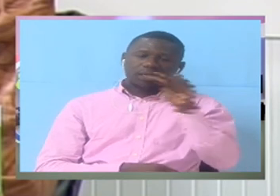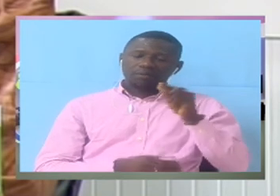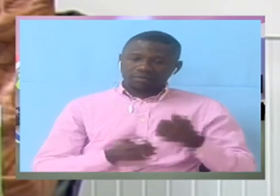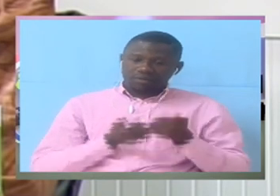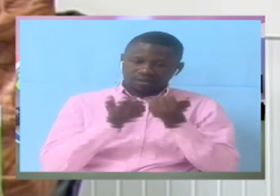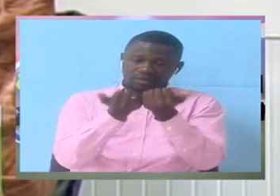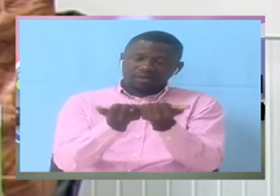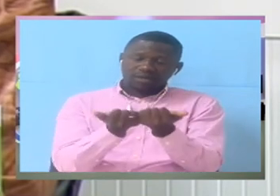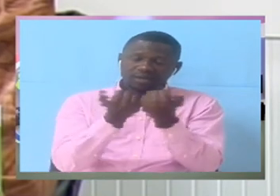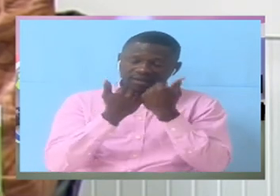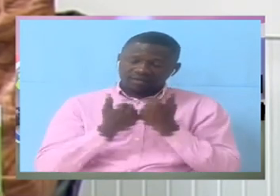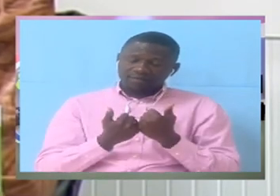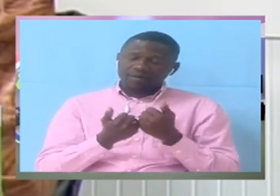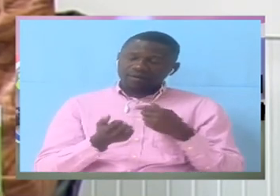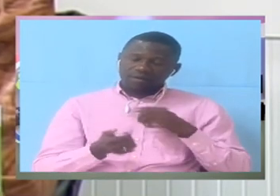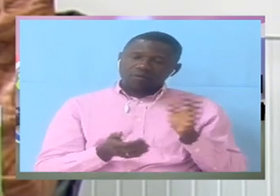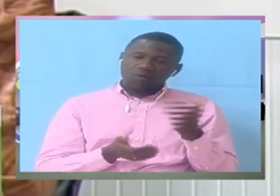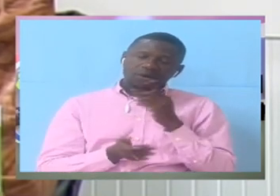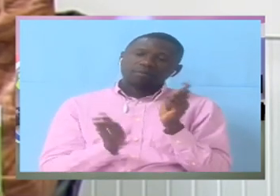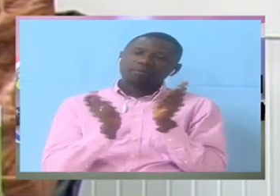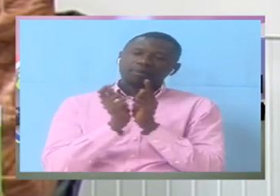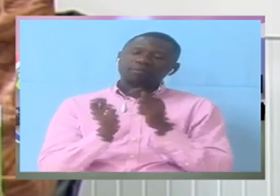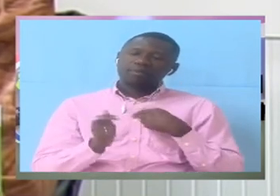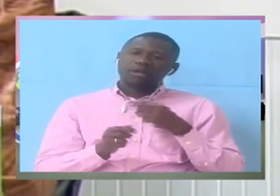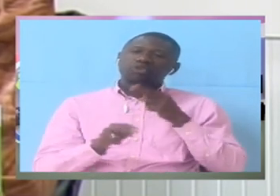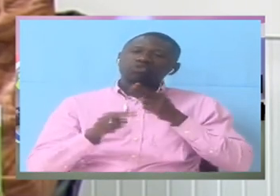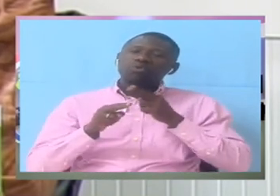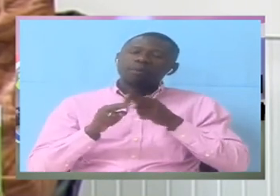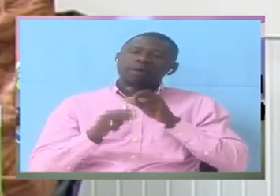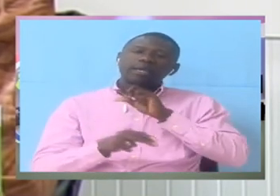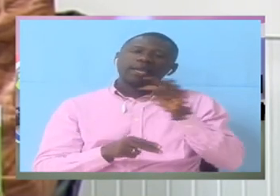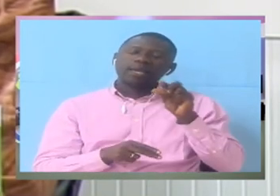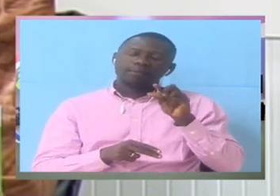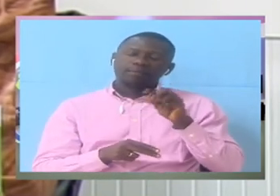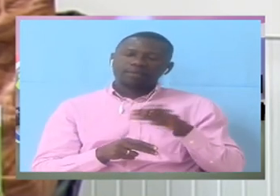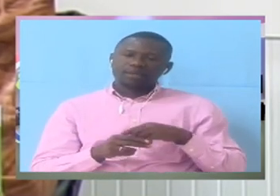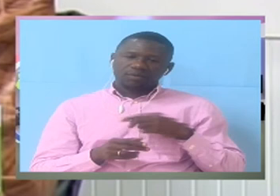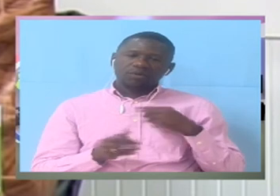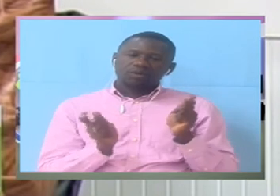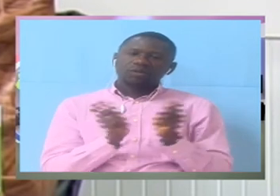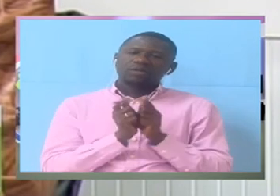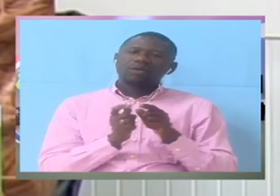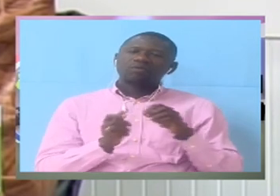I went to him. He was a plumbing contractor called Omar Joof.